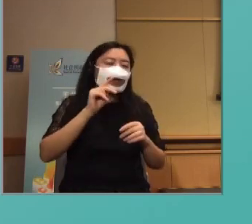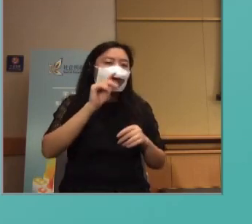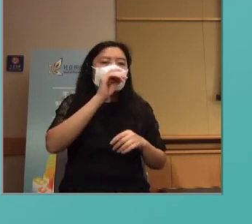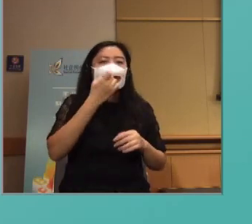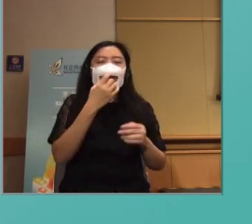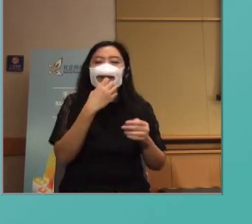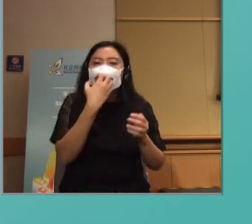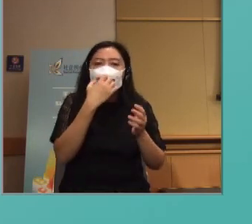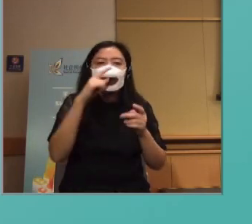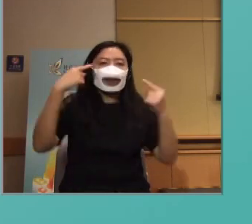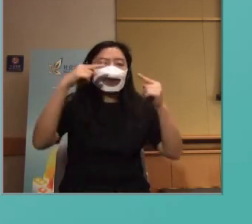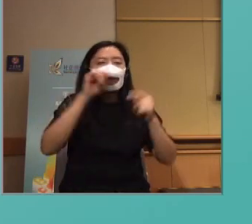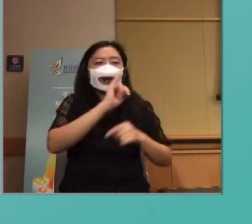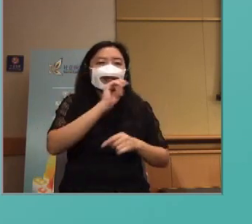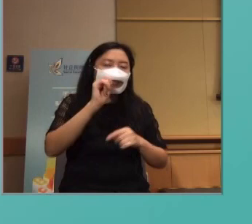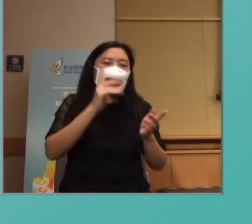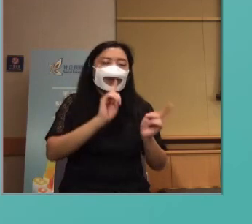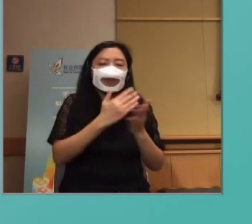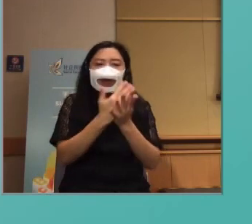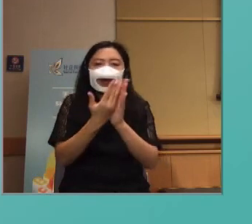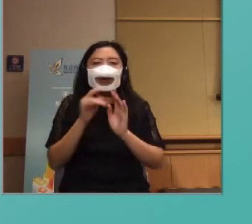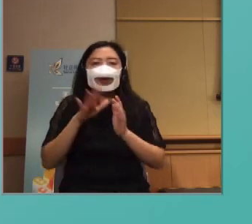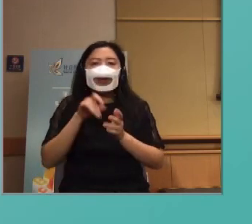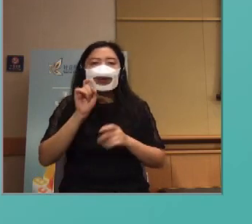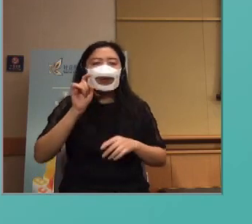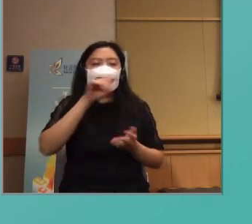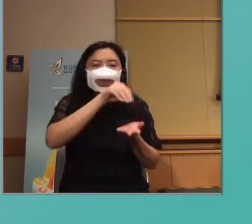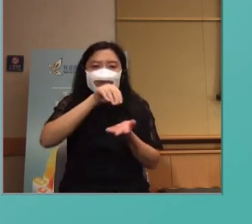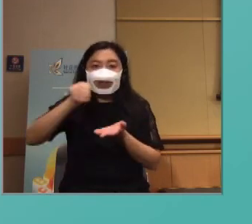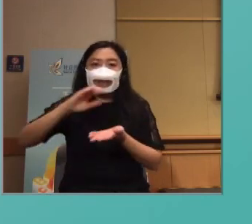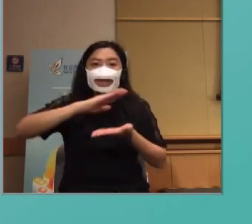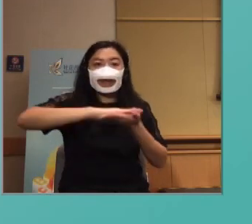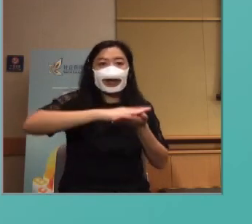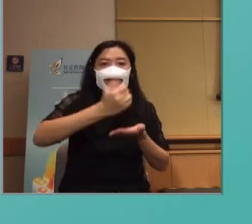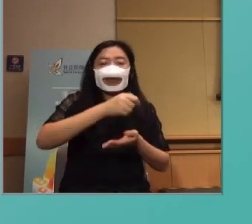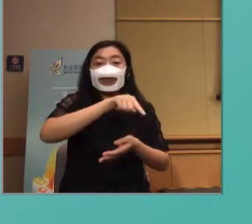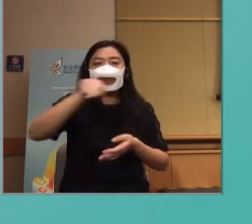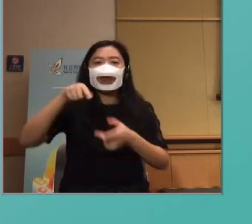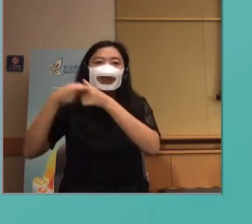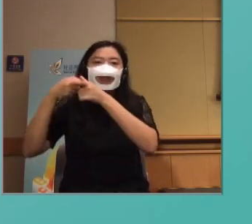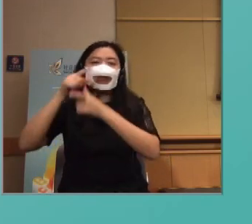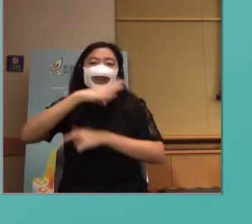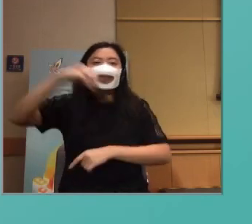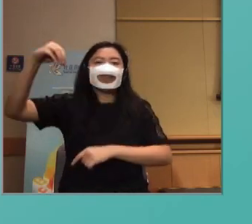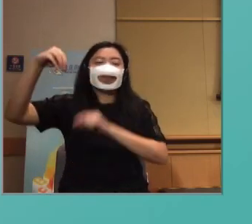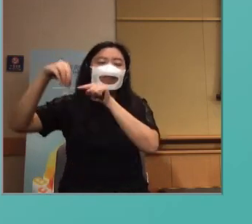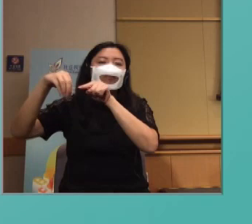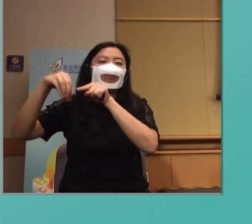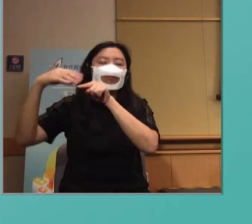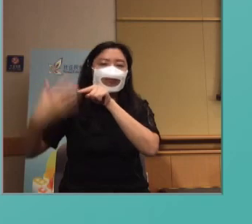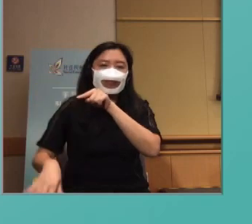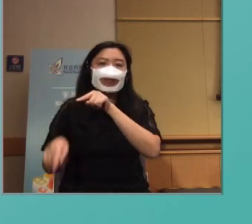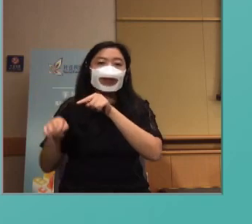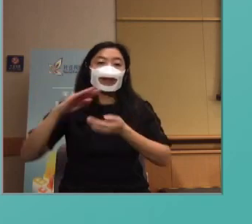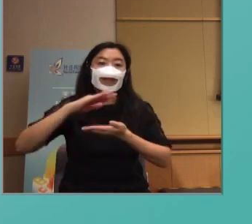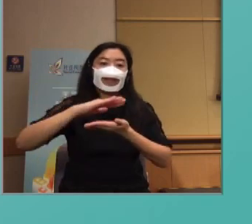these license fees are the most attractive form of income that they've ever seen for the past, I don't know,